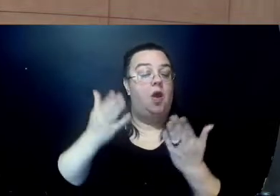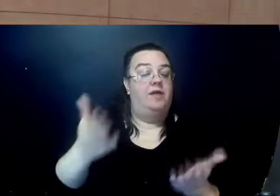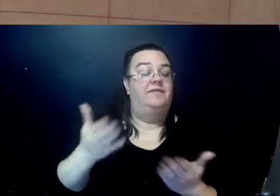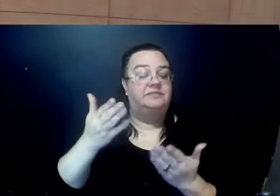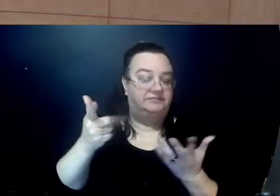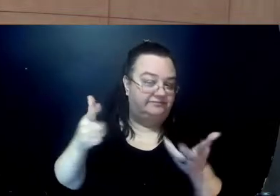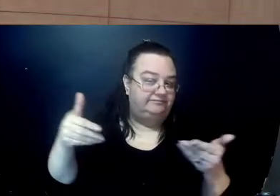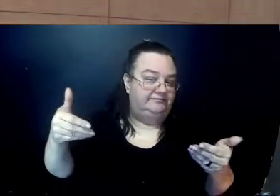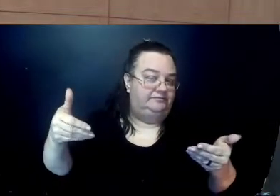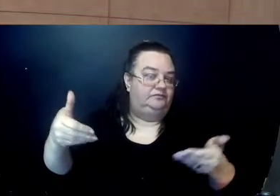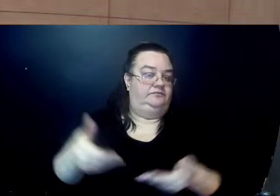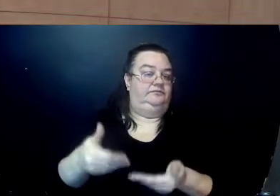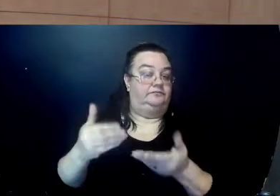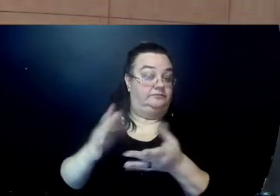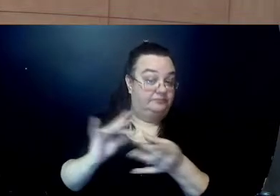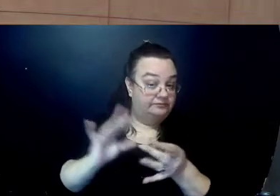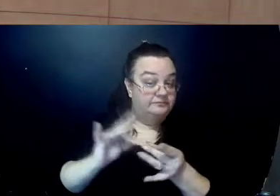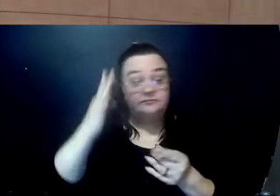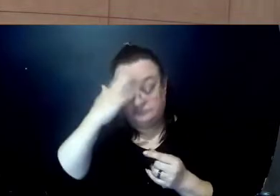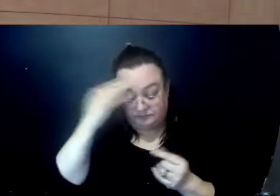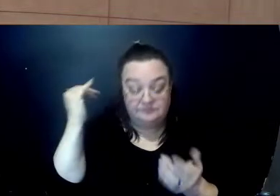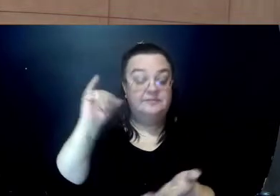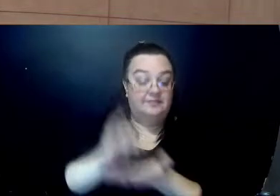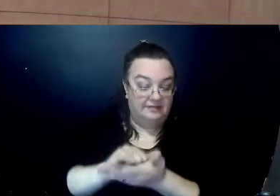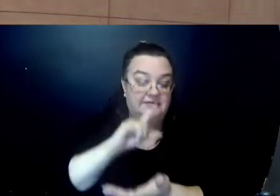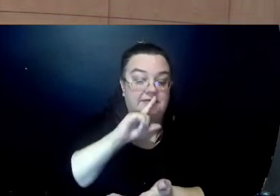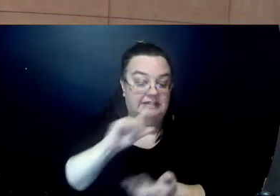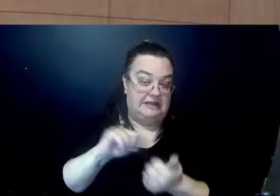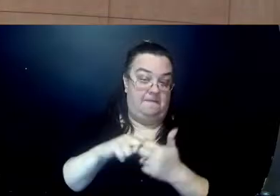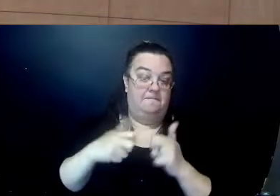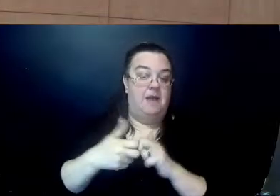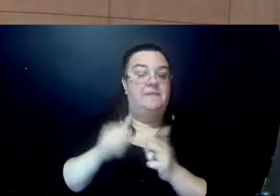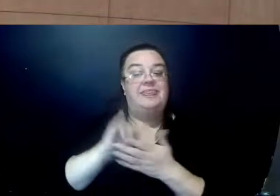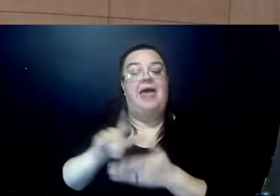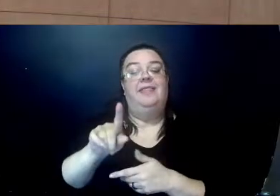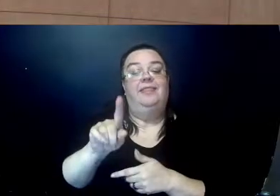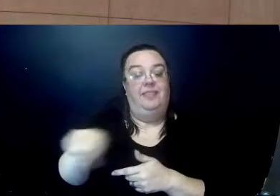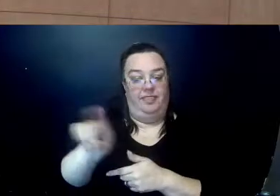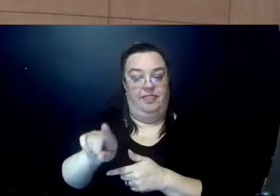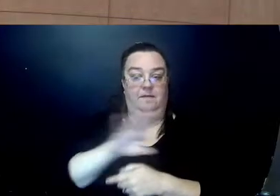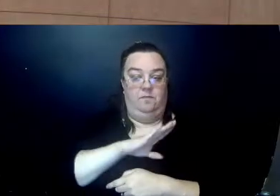introductory comments because this is a problem that they identified.